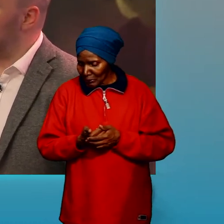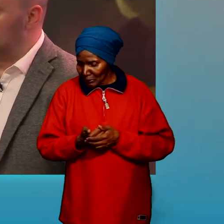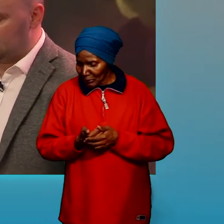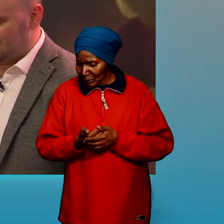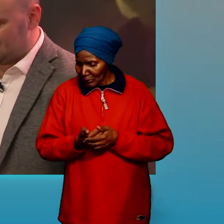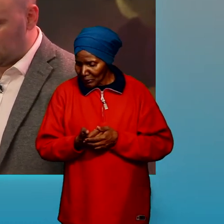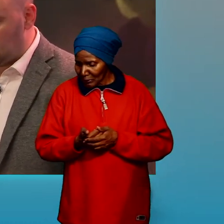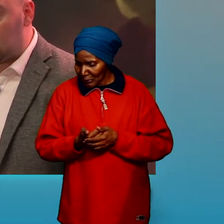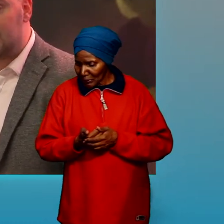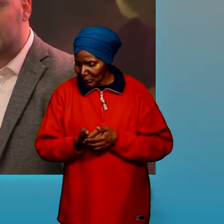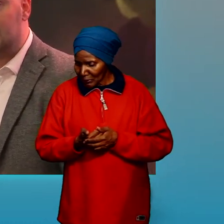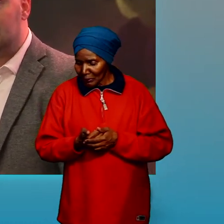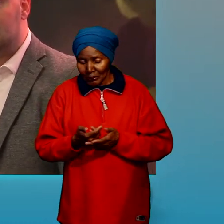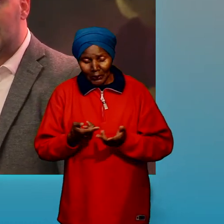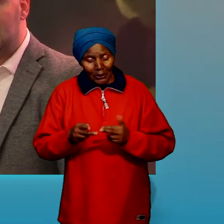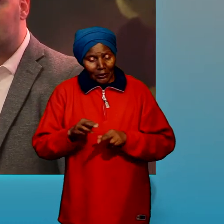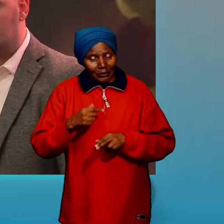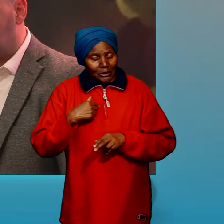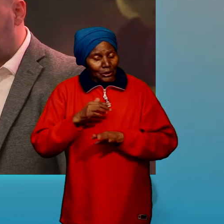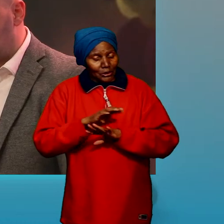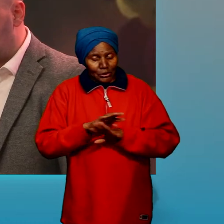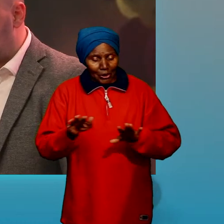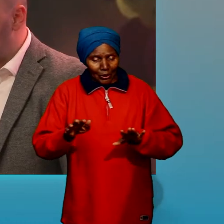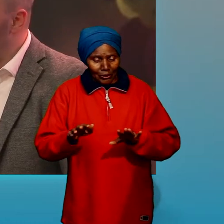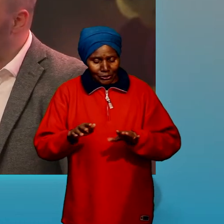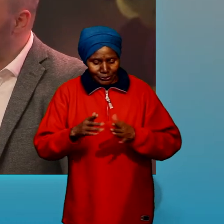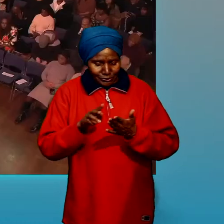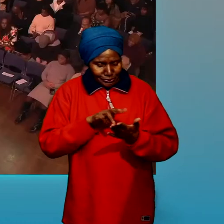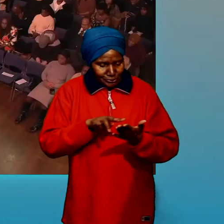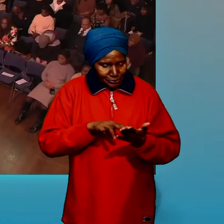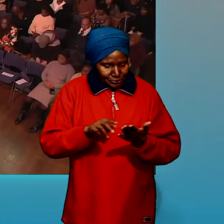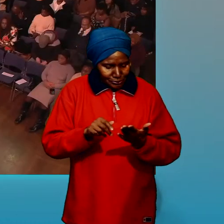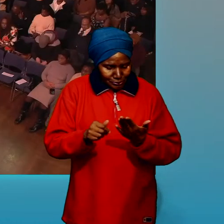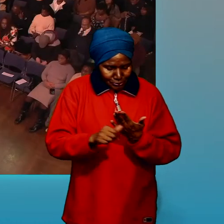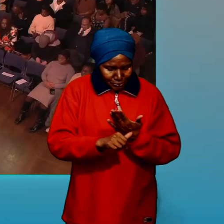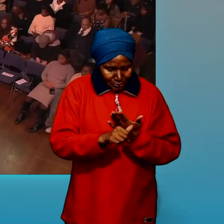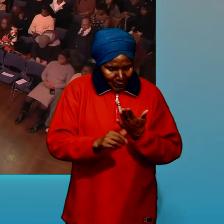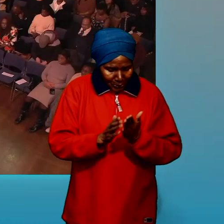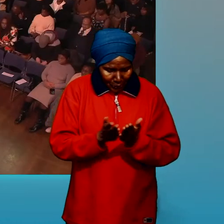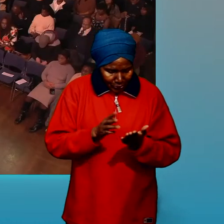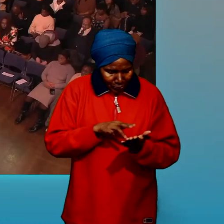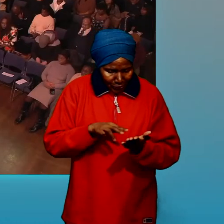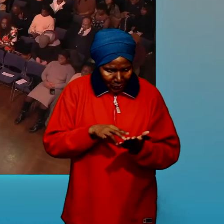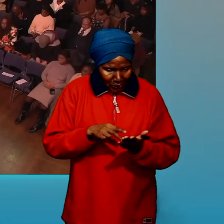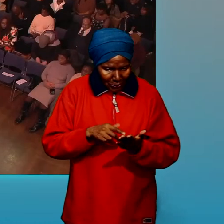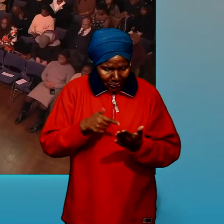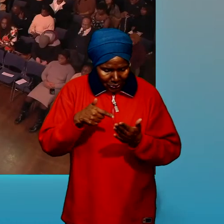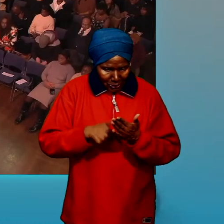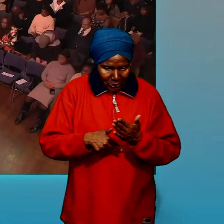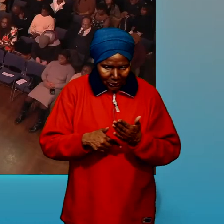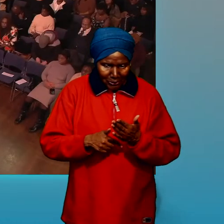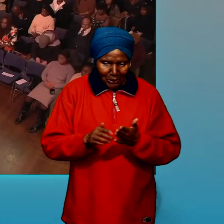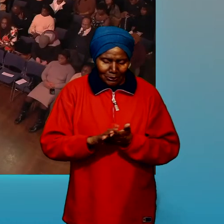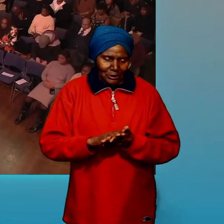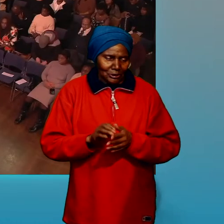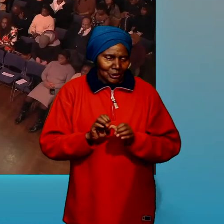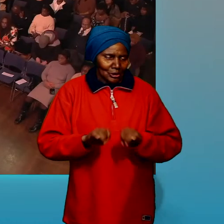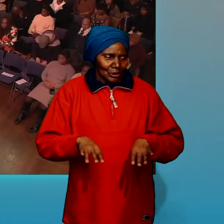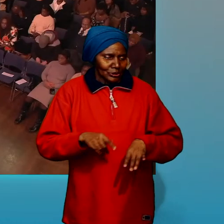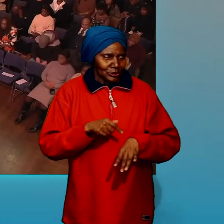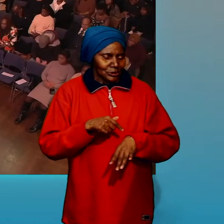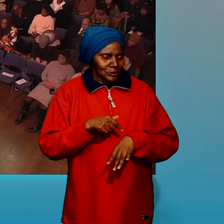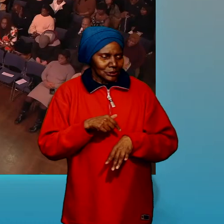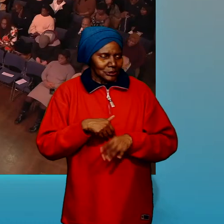Scripture is a lost day for me. I can only move forward with certainty upon the